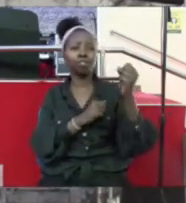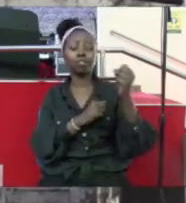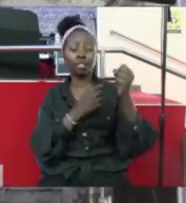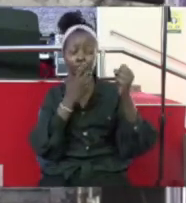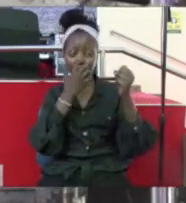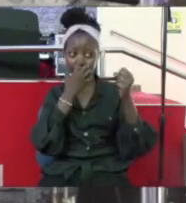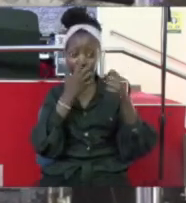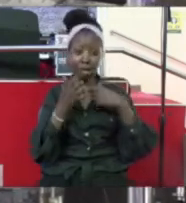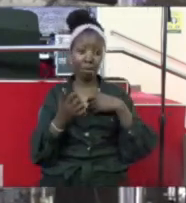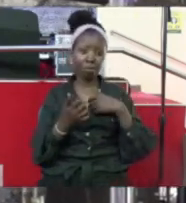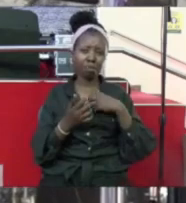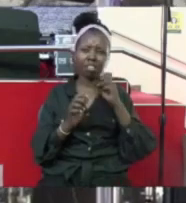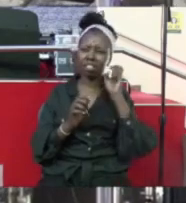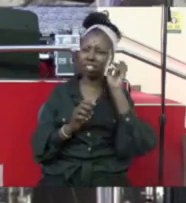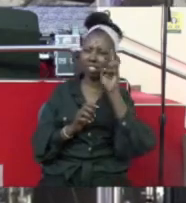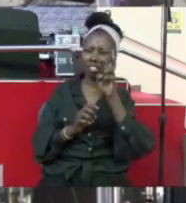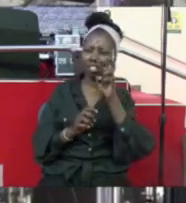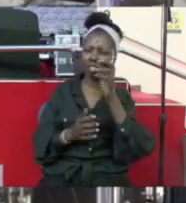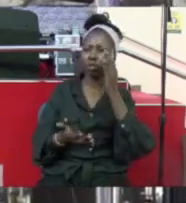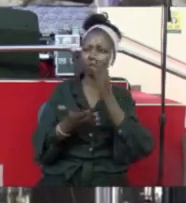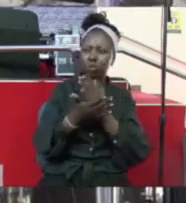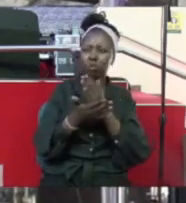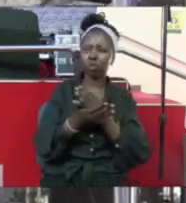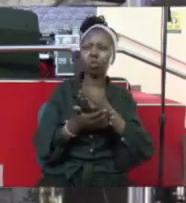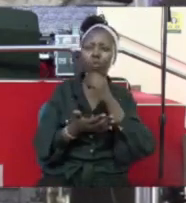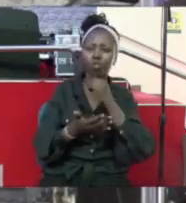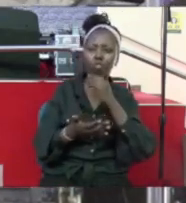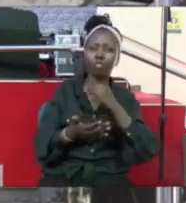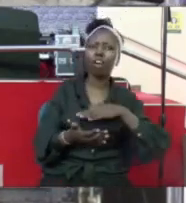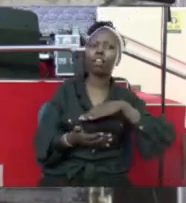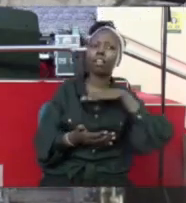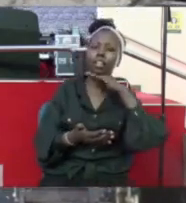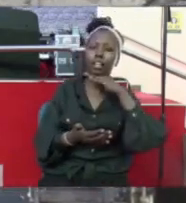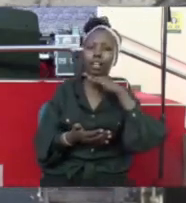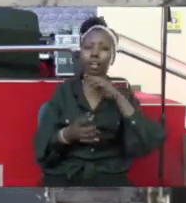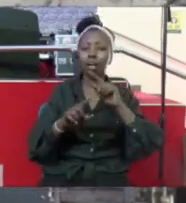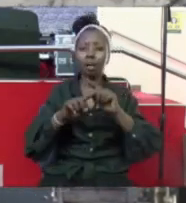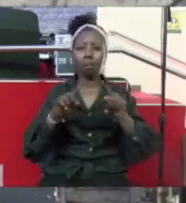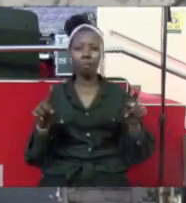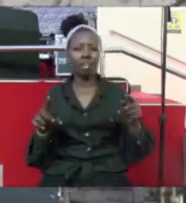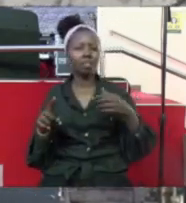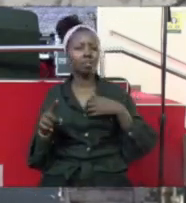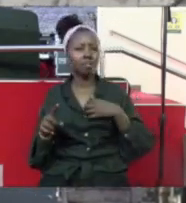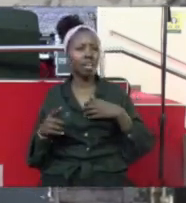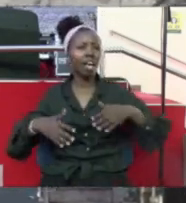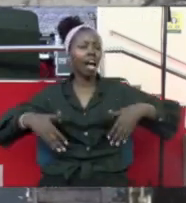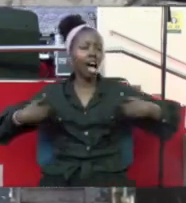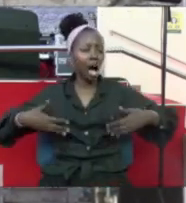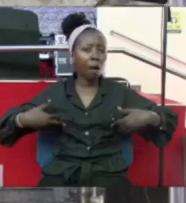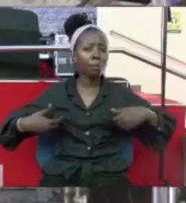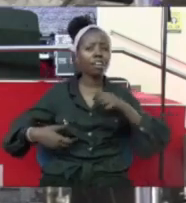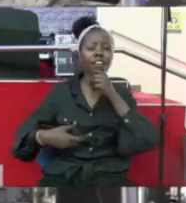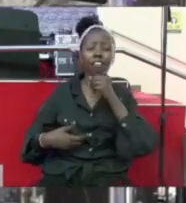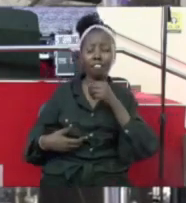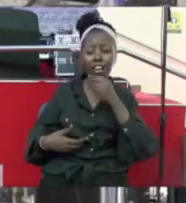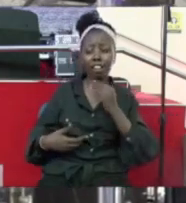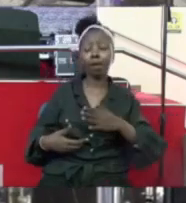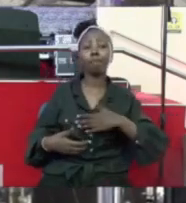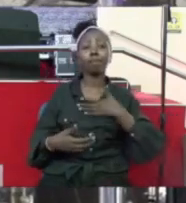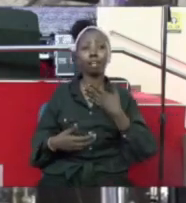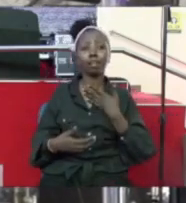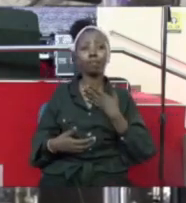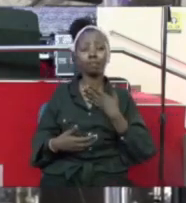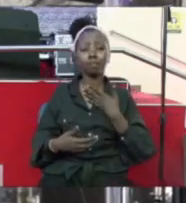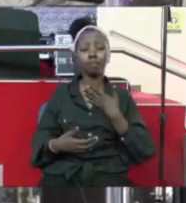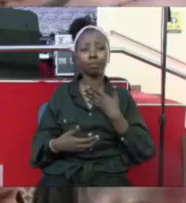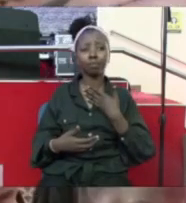revelation that yes, he had gone. Nikapata ufunuo kwamba kweli alikuwa ameenda. But I was proud that he was my father. Lakini nilikuwa na fahari kwamba alikuwa ni